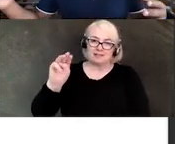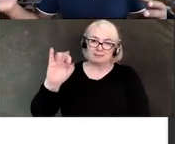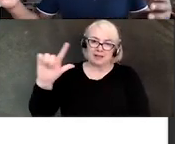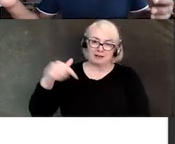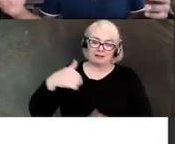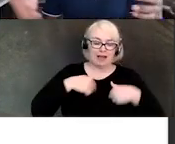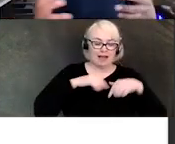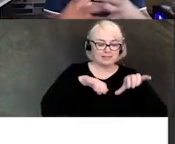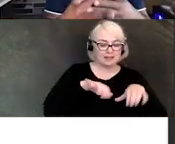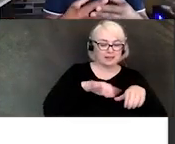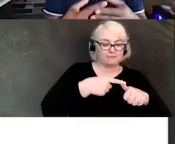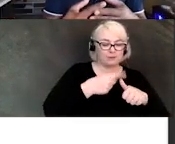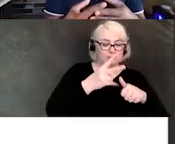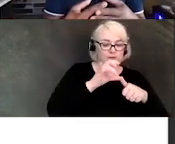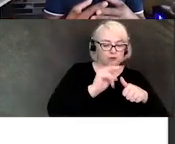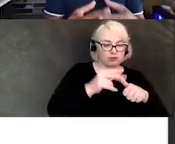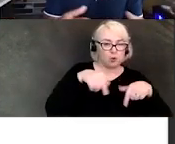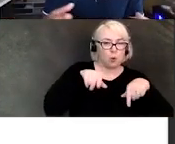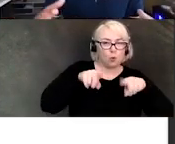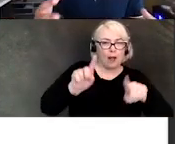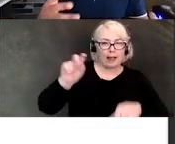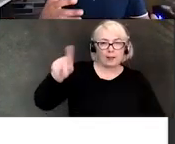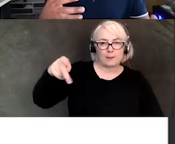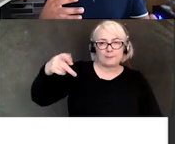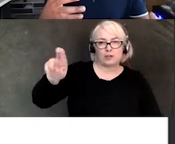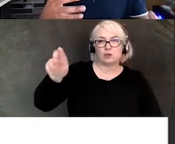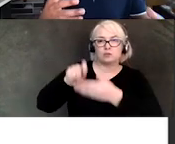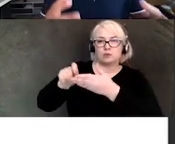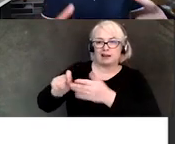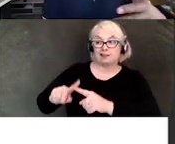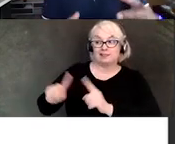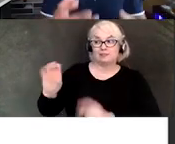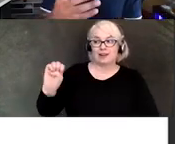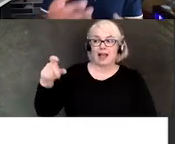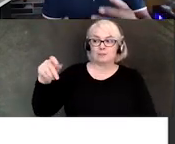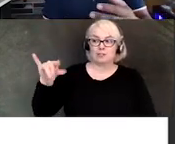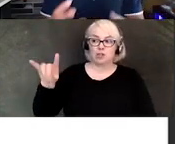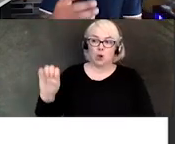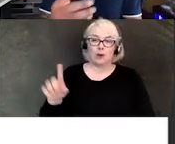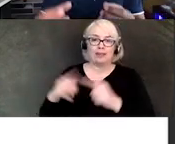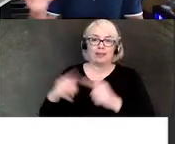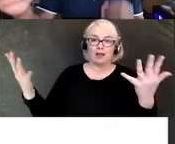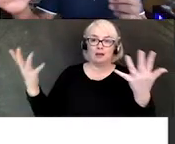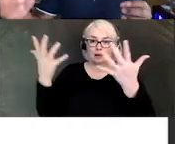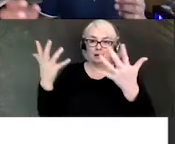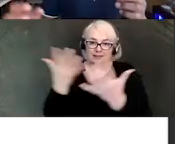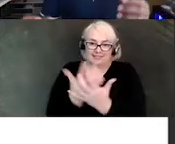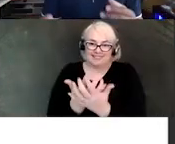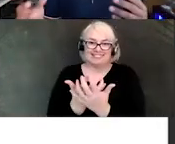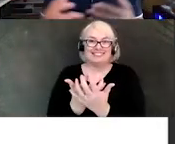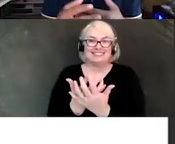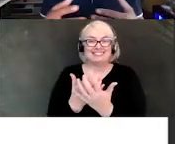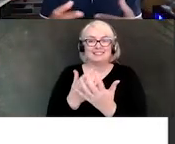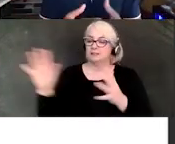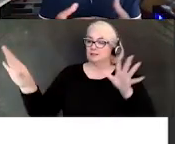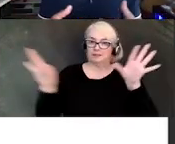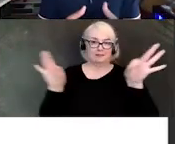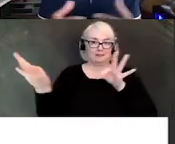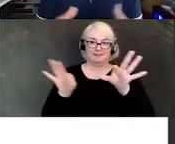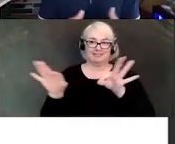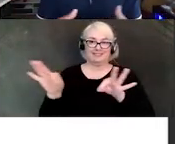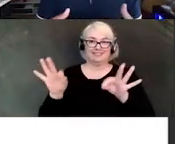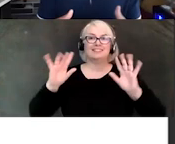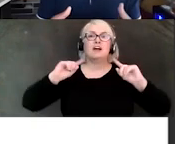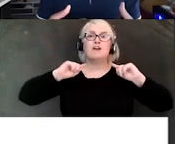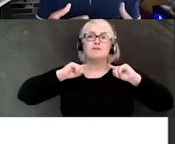episode and then we kind of combined those two episodes. So, um, you know, bits and pieces were, you know, Frankenstein is the